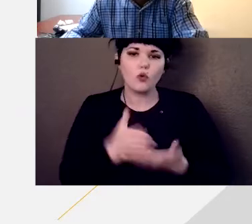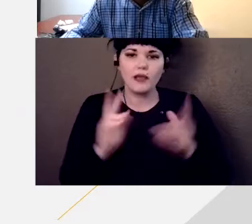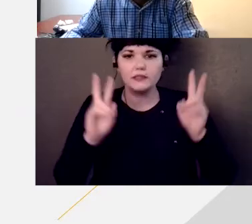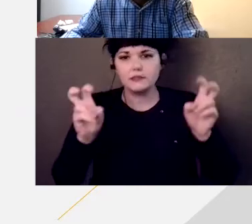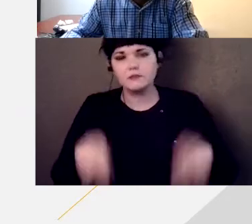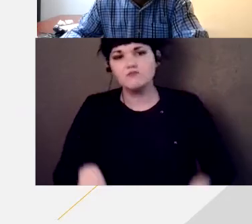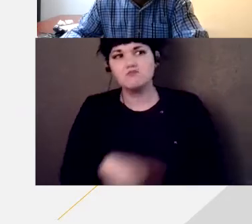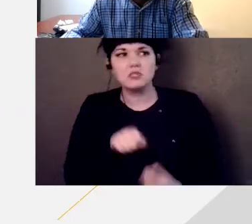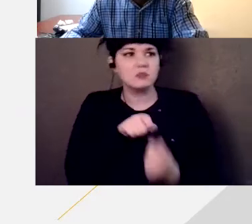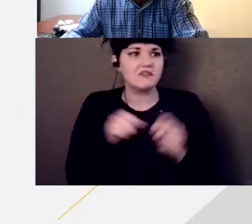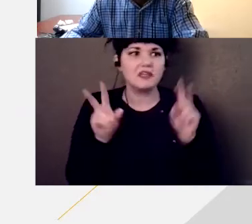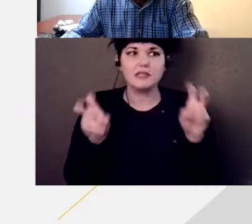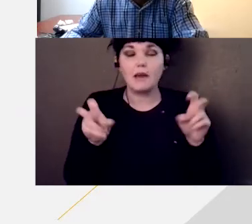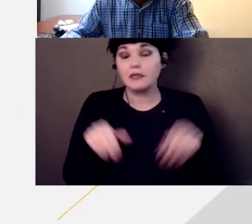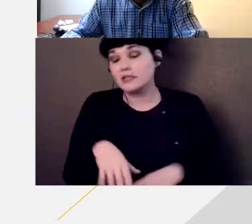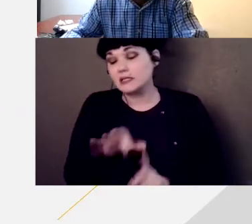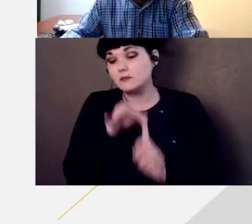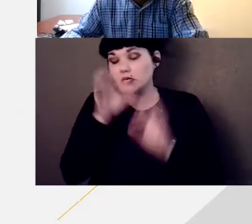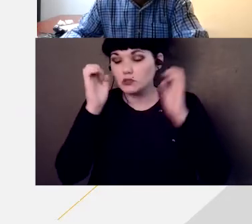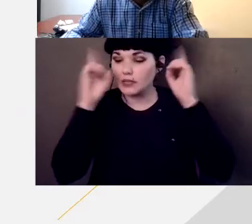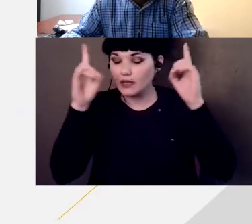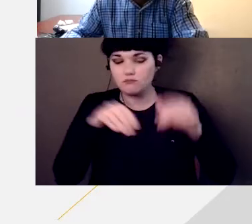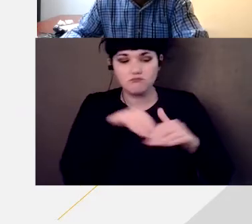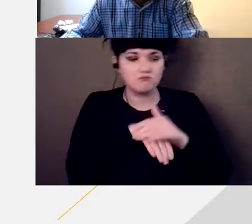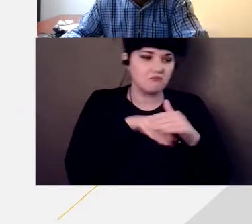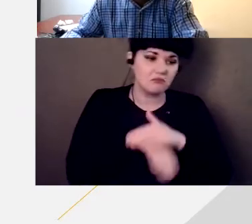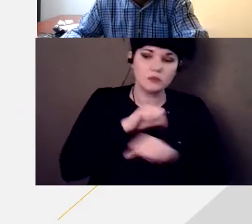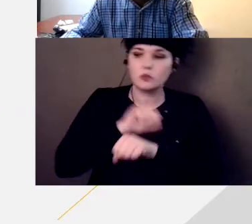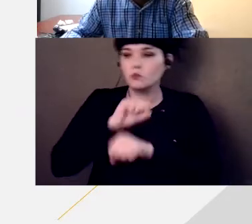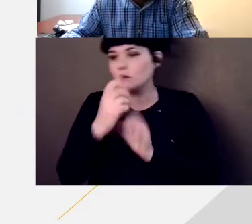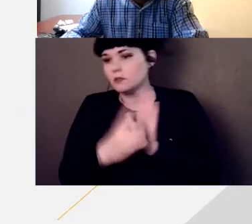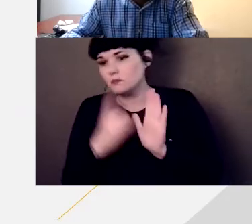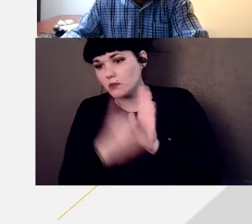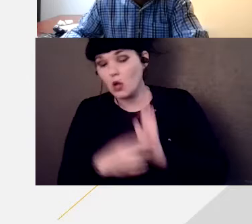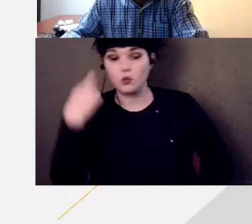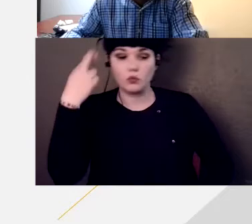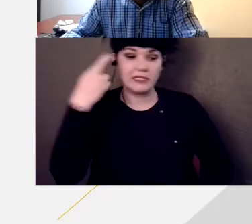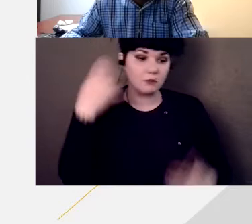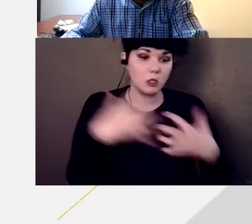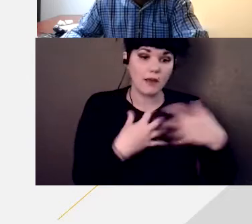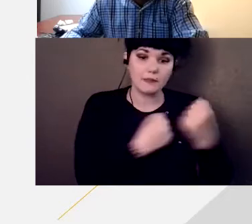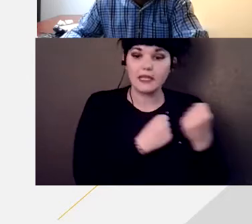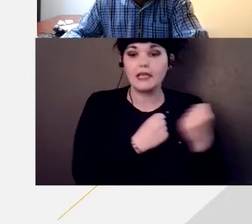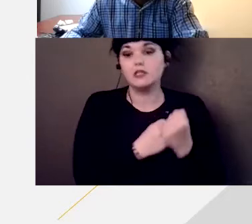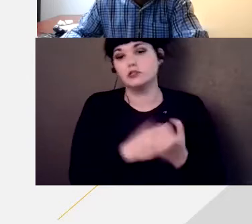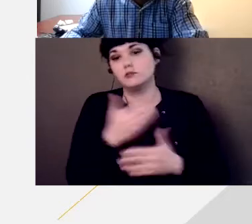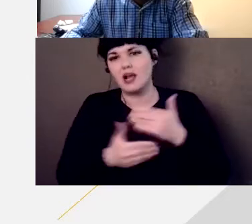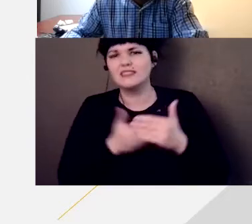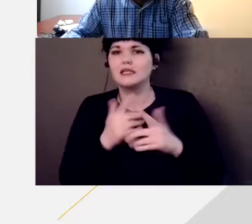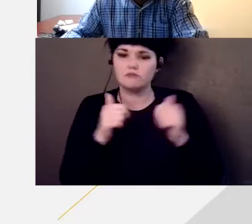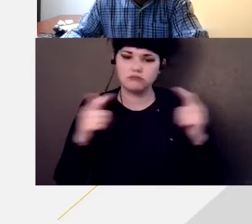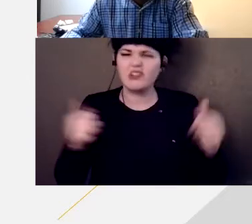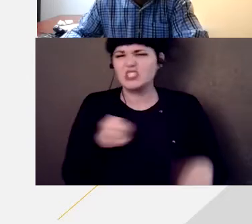education, accessibility, and employment discrimination, and the reasonable accommodations process in the workplace, just to name a few. We